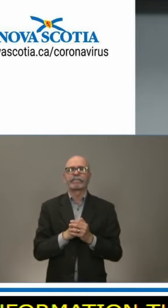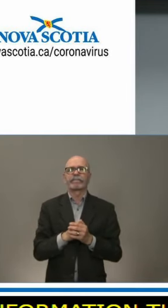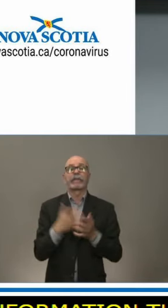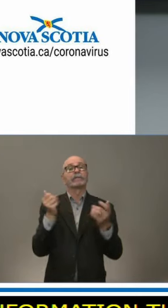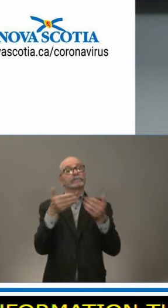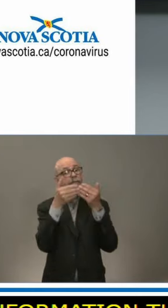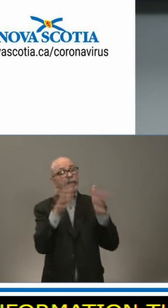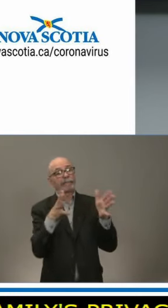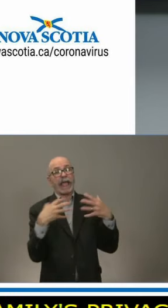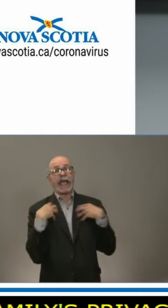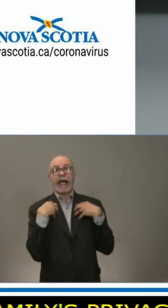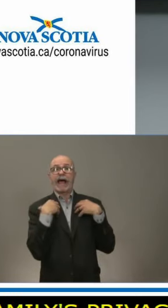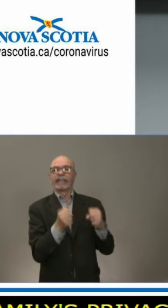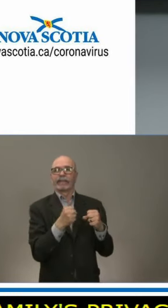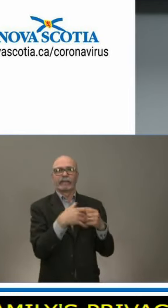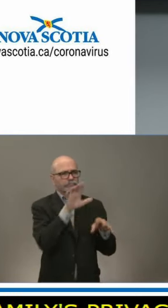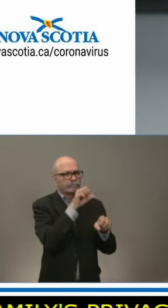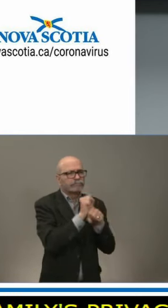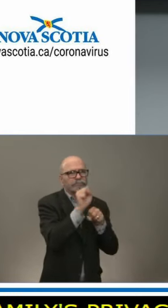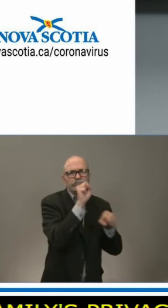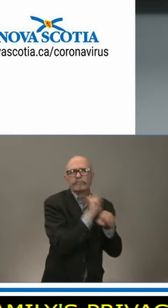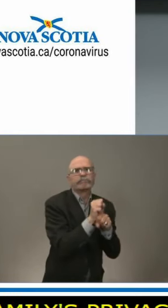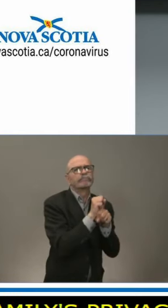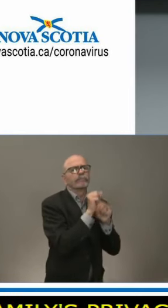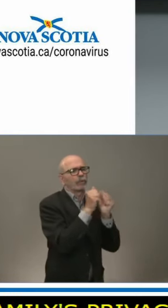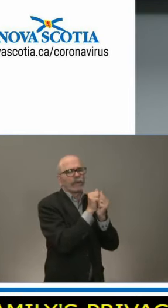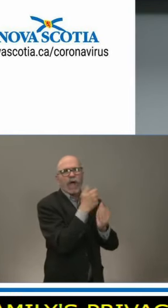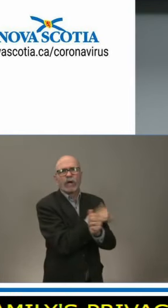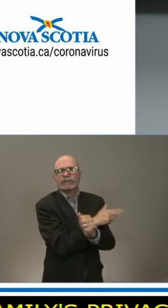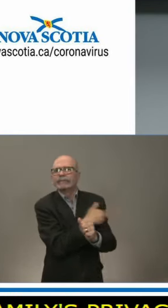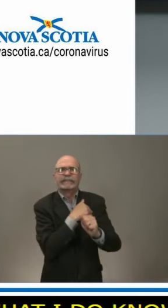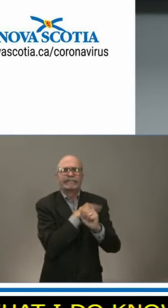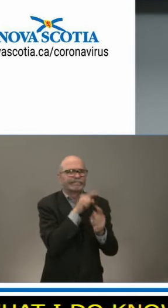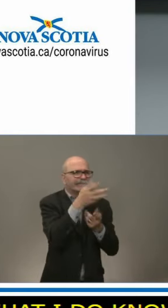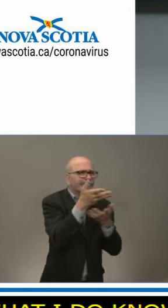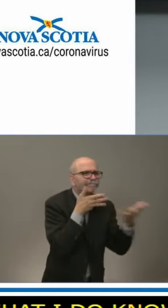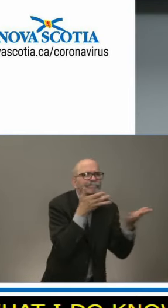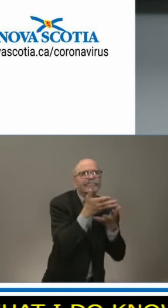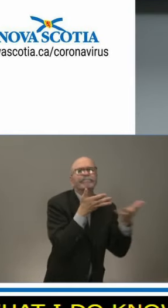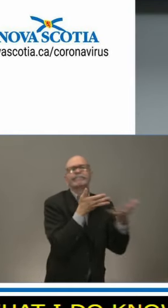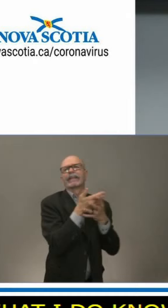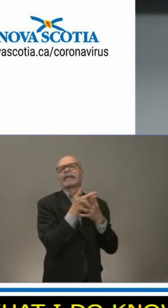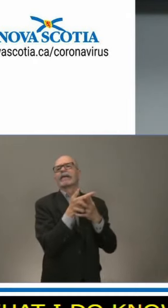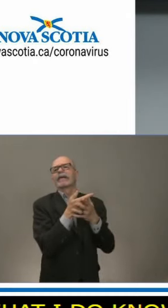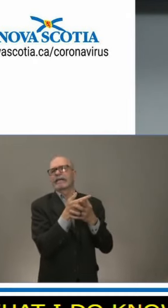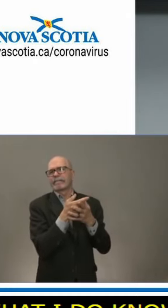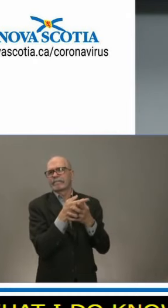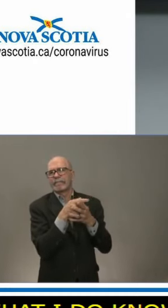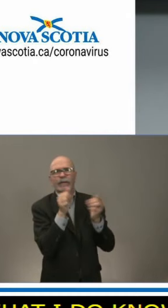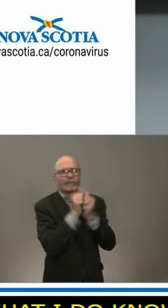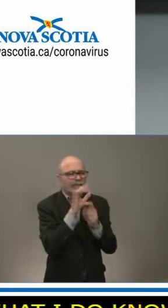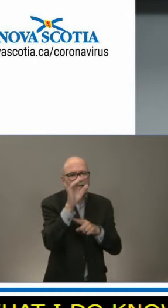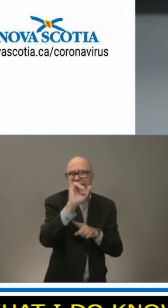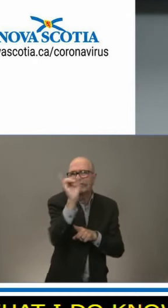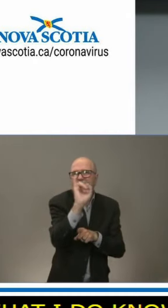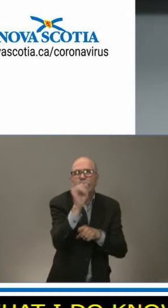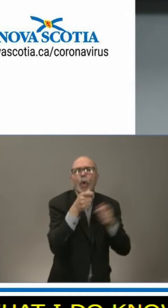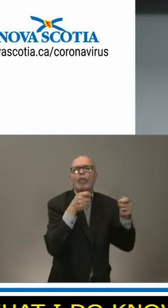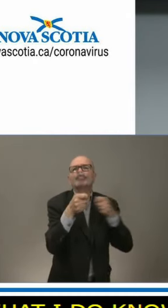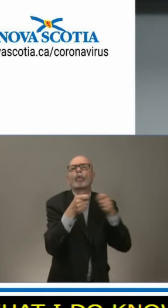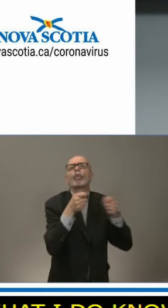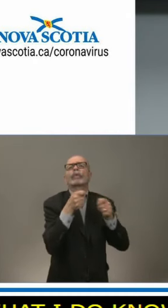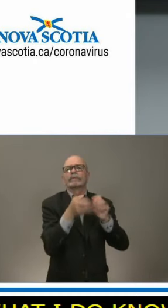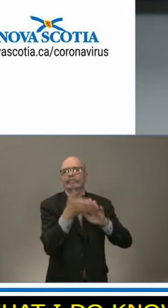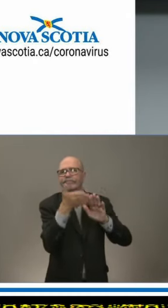with the hospital right now with infection control and occupational health, like we do in every case where. In a healthcare